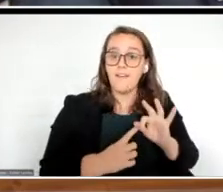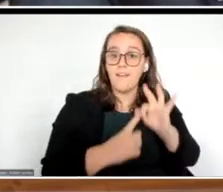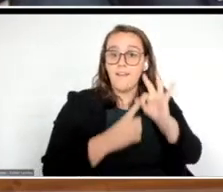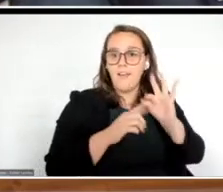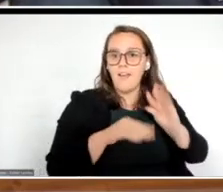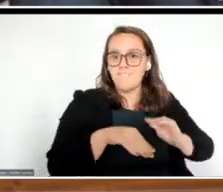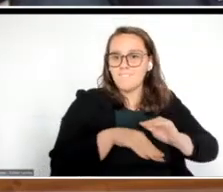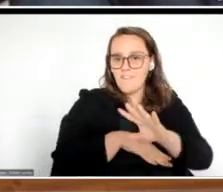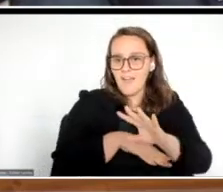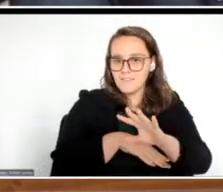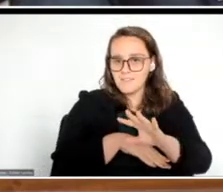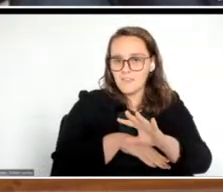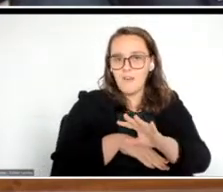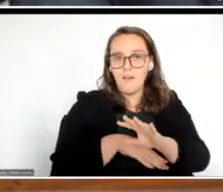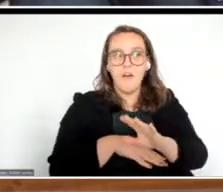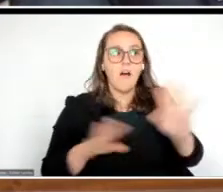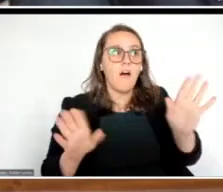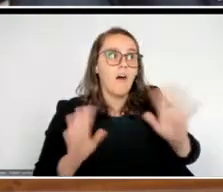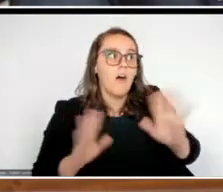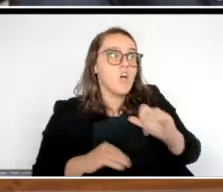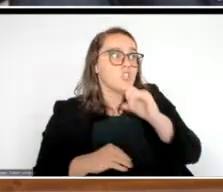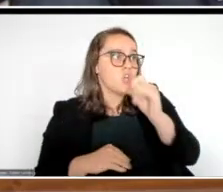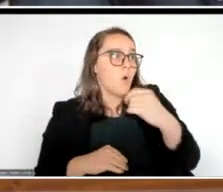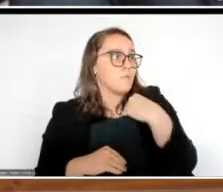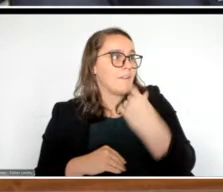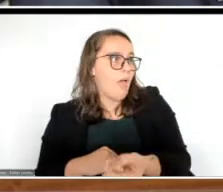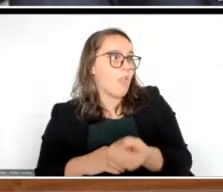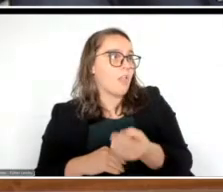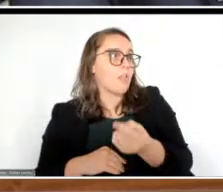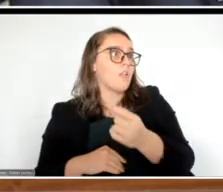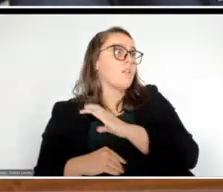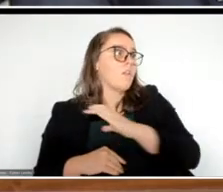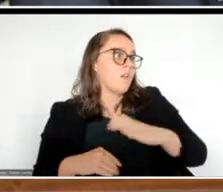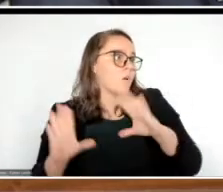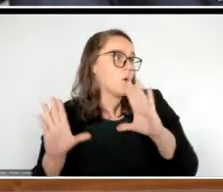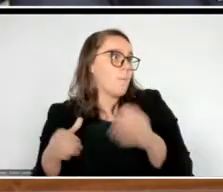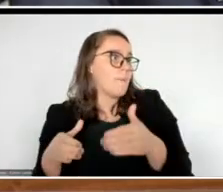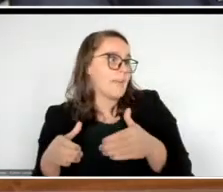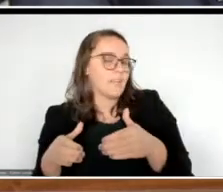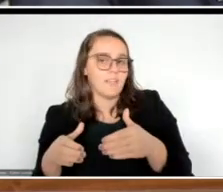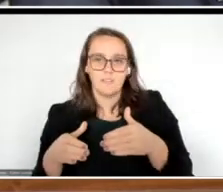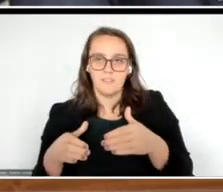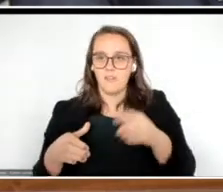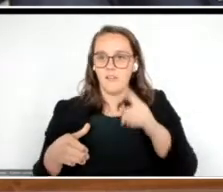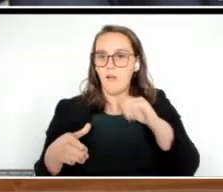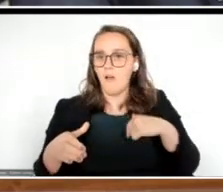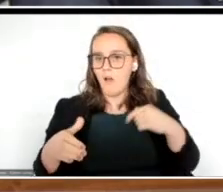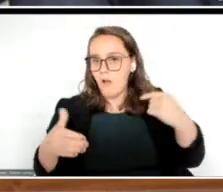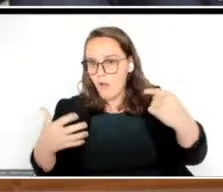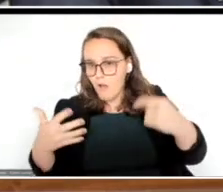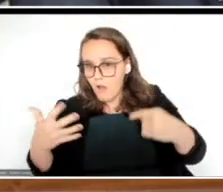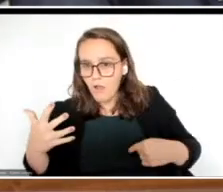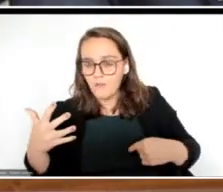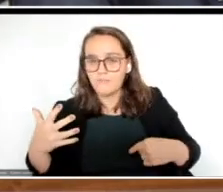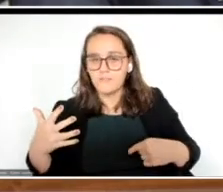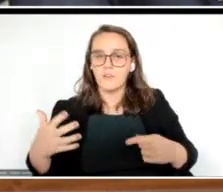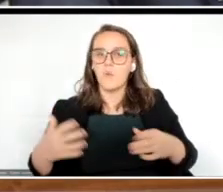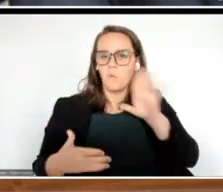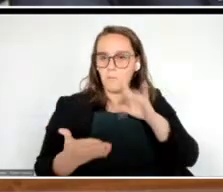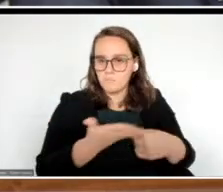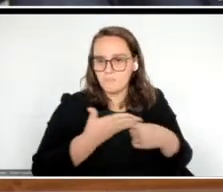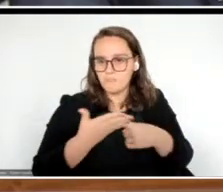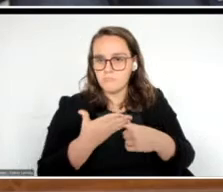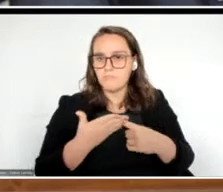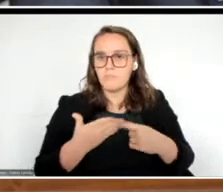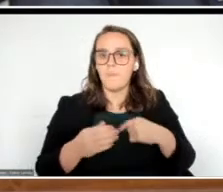this specific topic. We will address this matter in our report. We also want to remind you now of